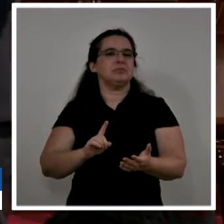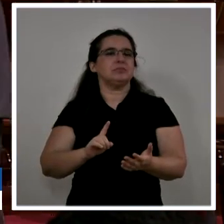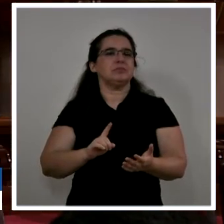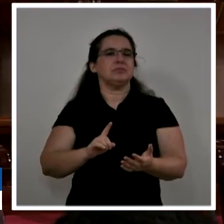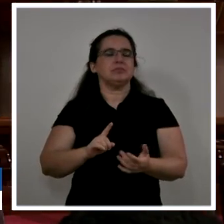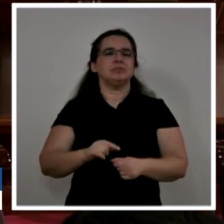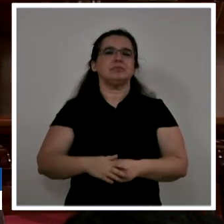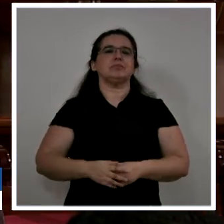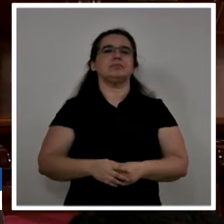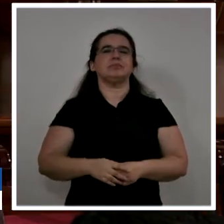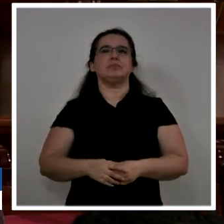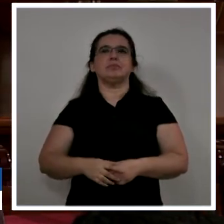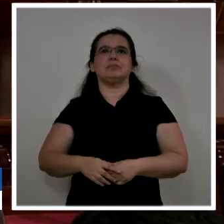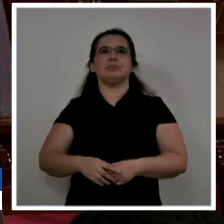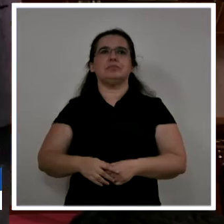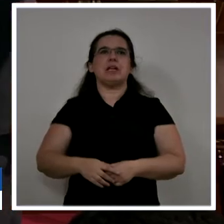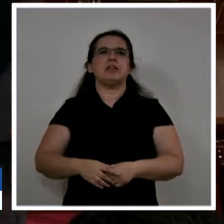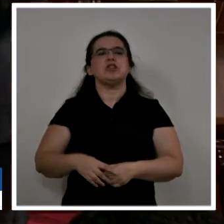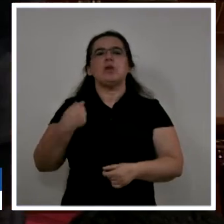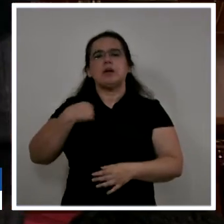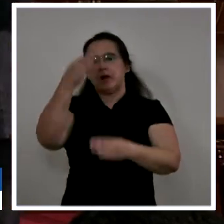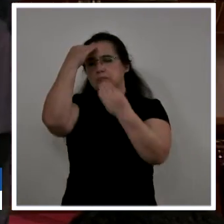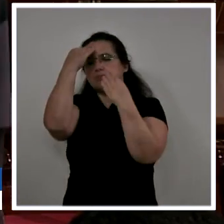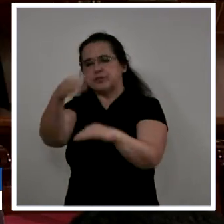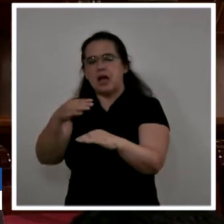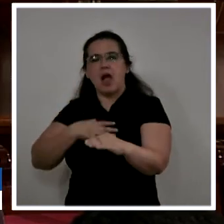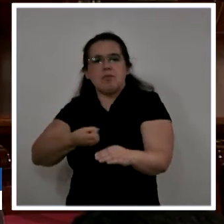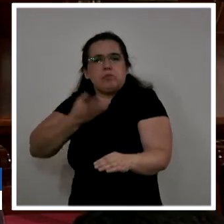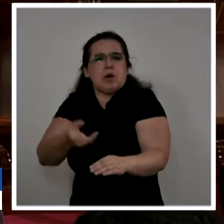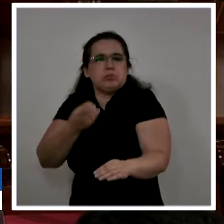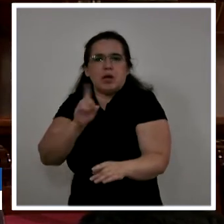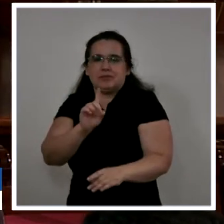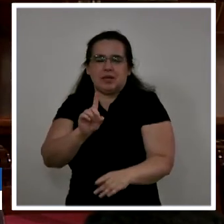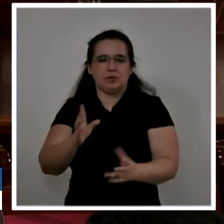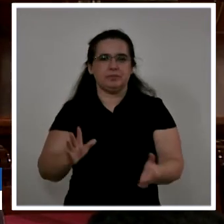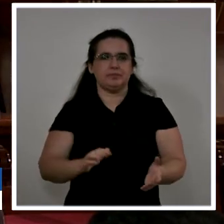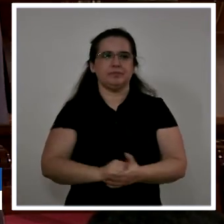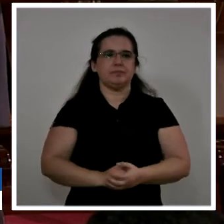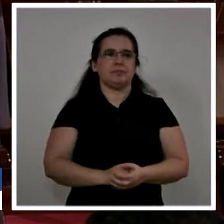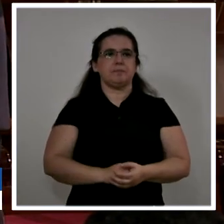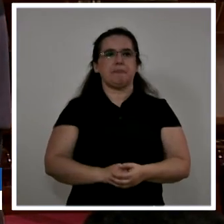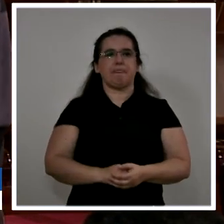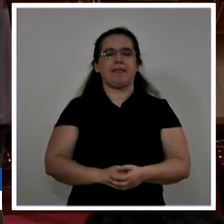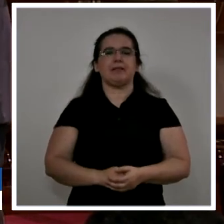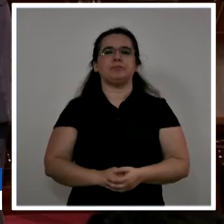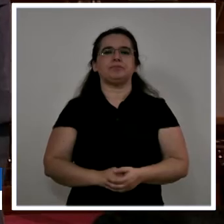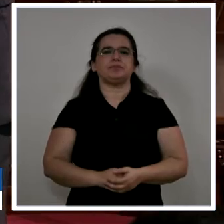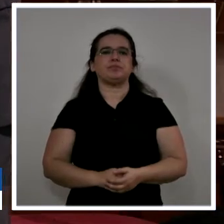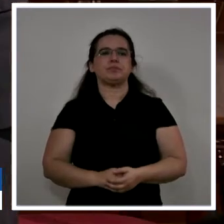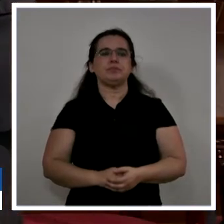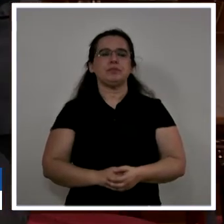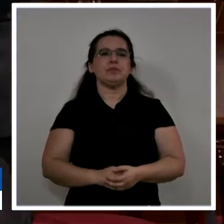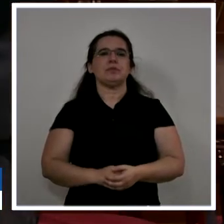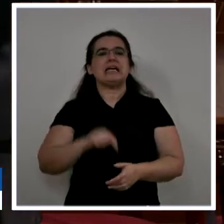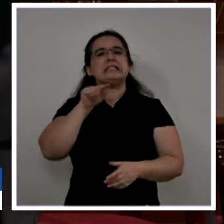digamos, uma lição que ele queria lhes dar. This was Jesus Christ suffering the agony of